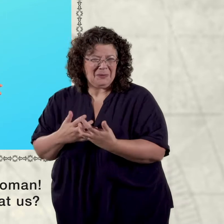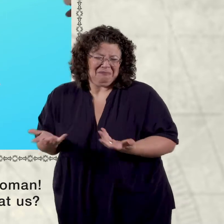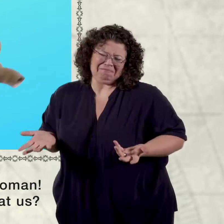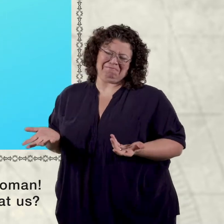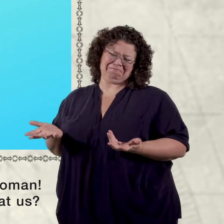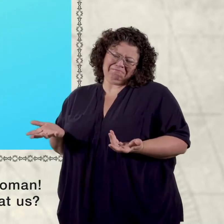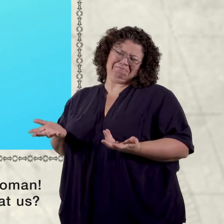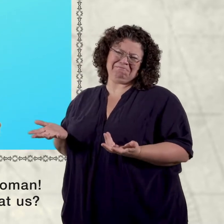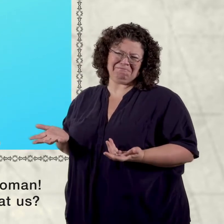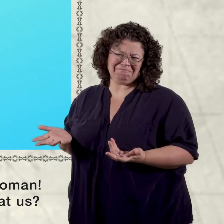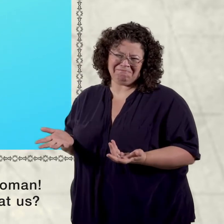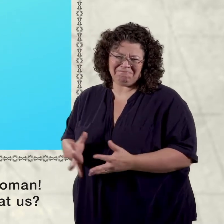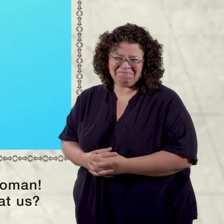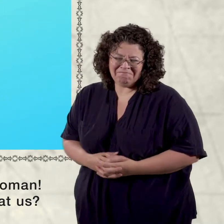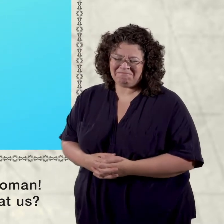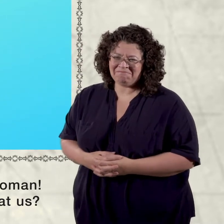were they going to beat us?